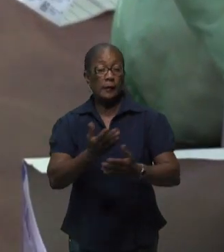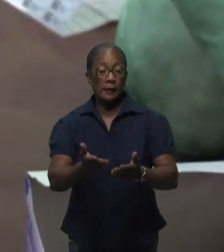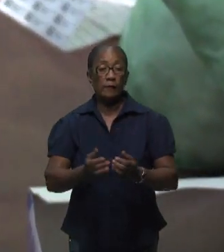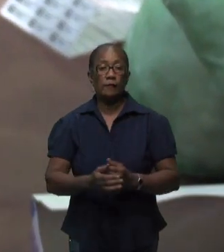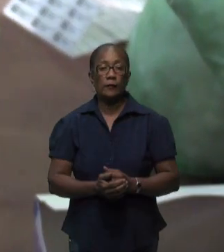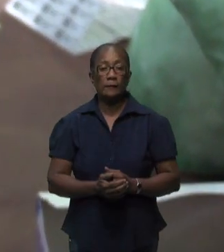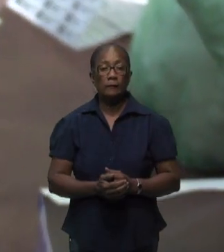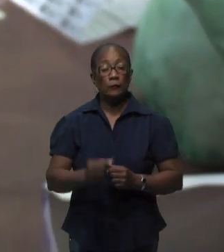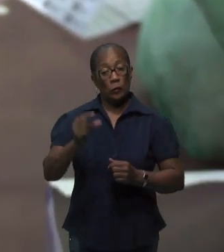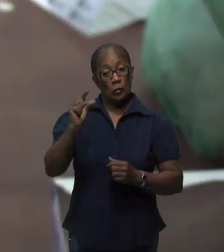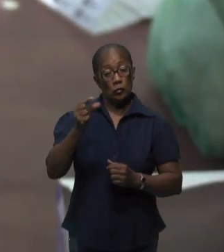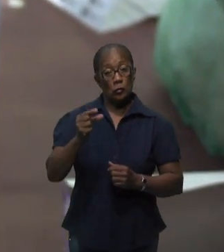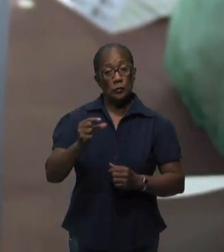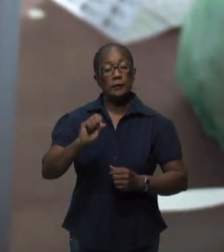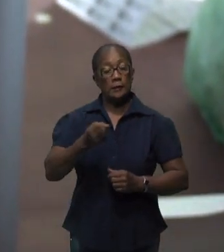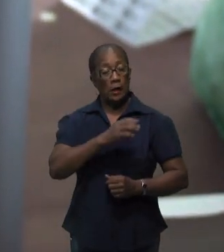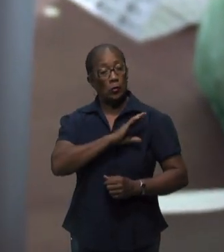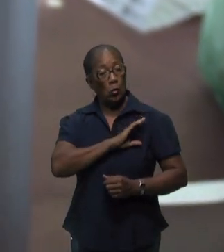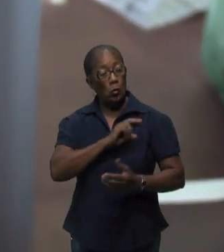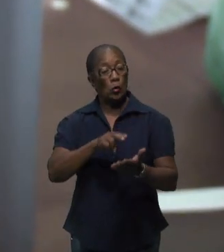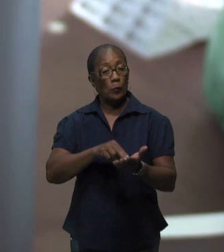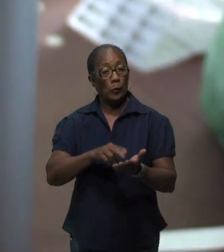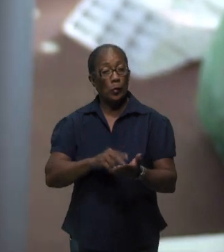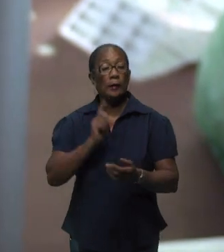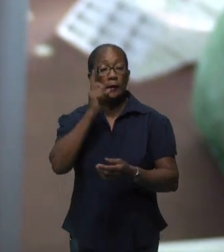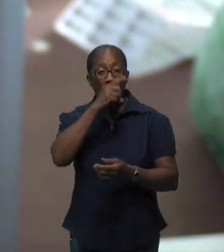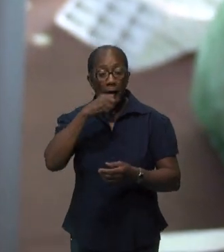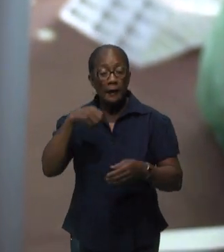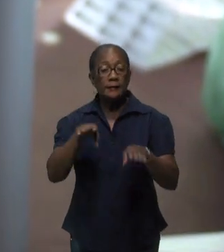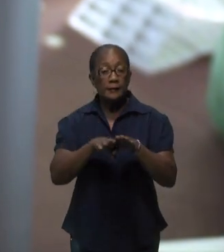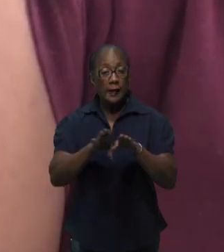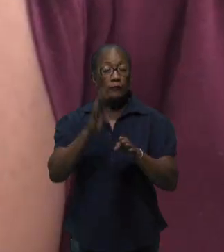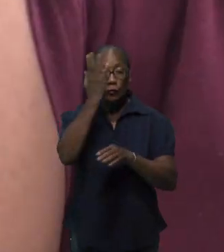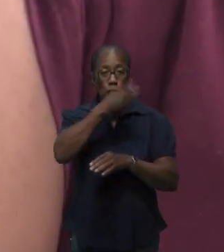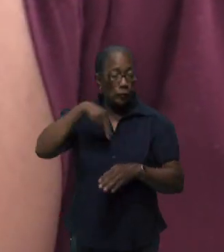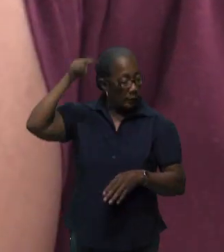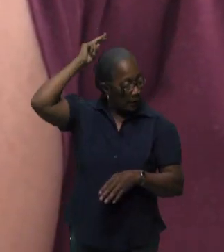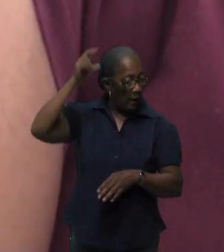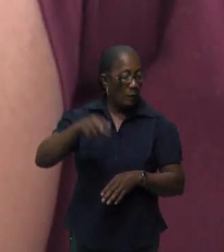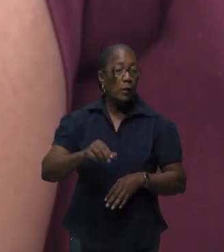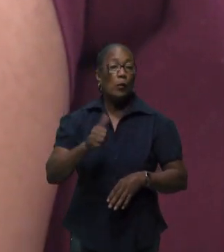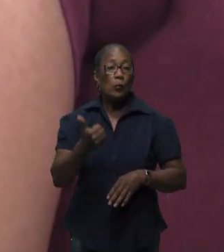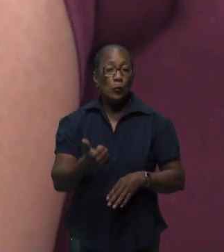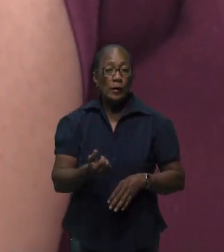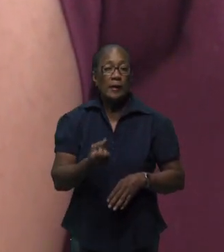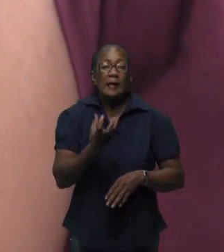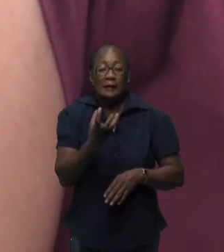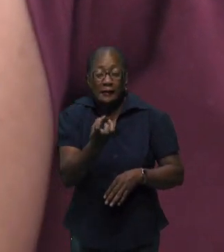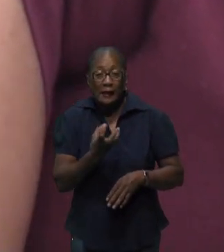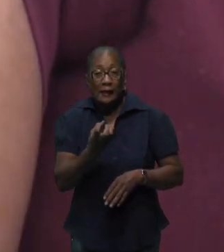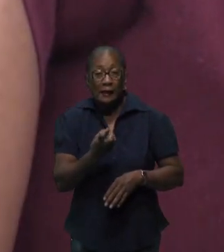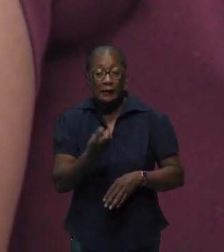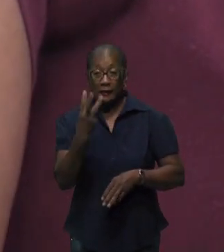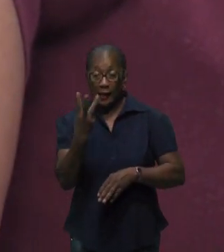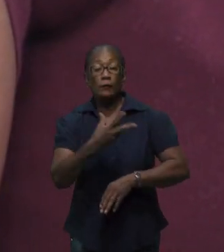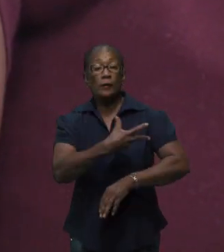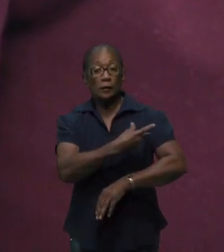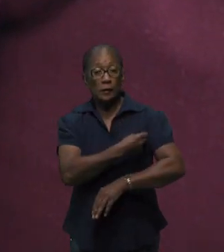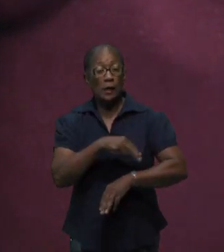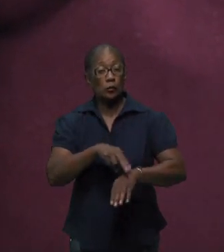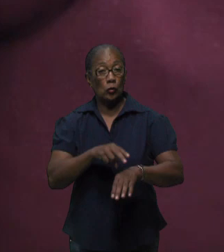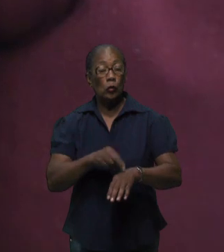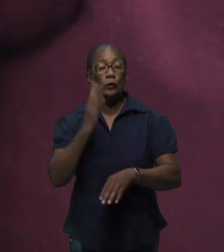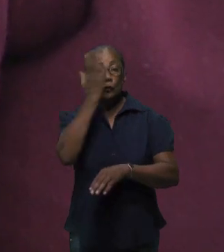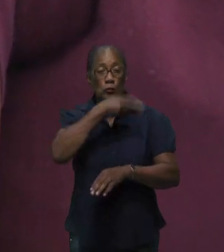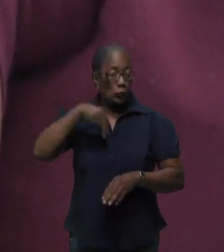populations. The doses can be used differently if they, like Suriname, choose who urgently needs a third vaccination.